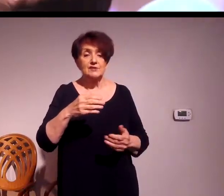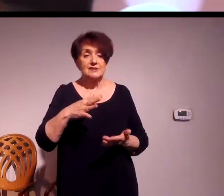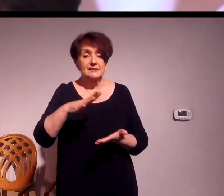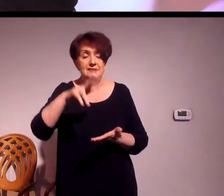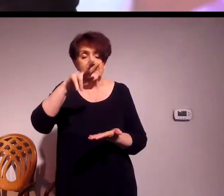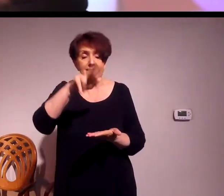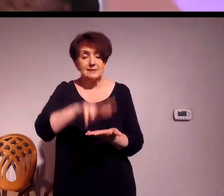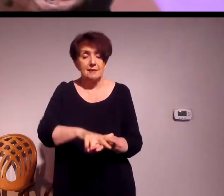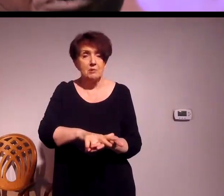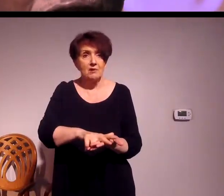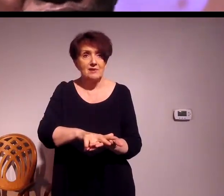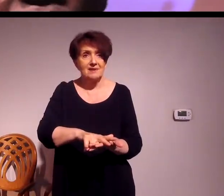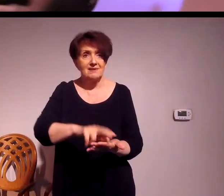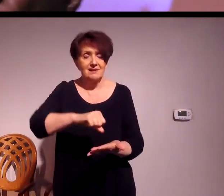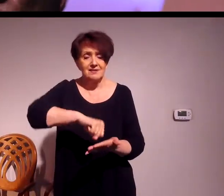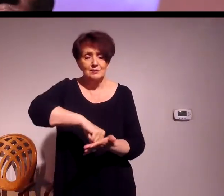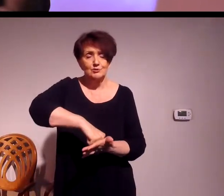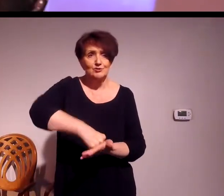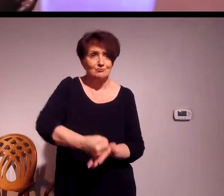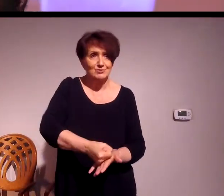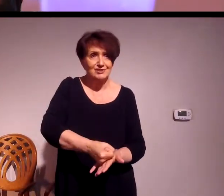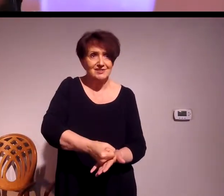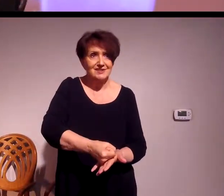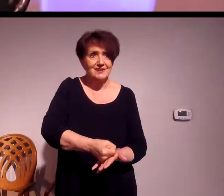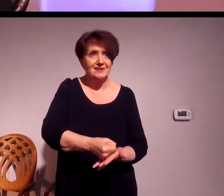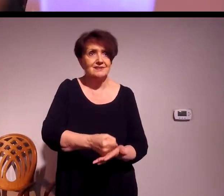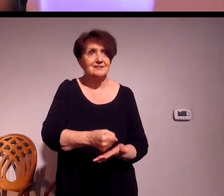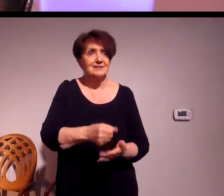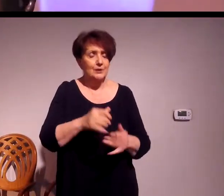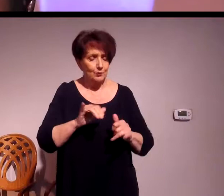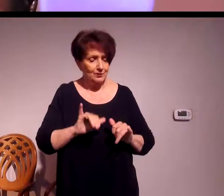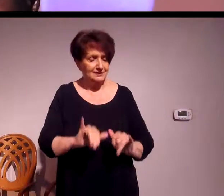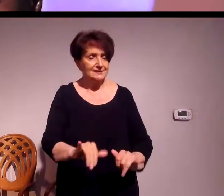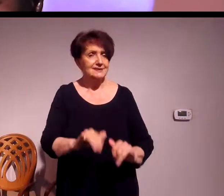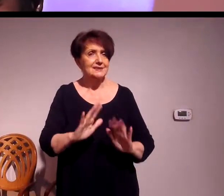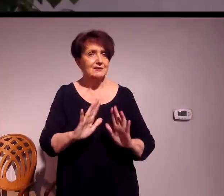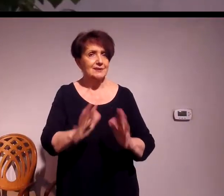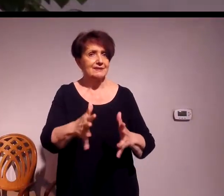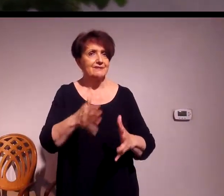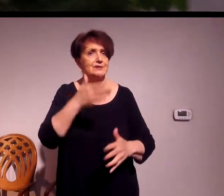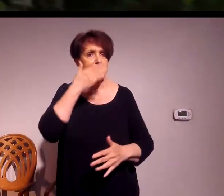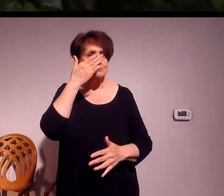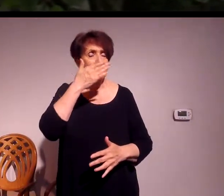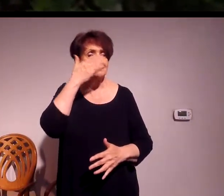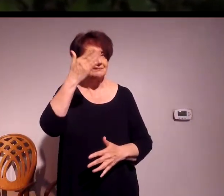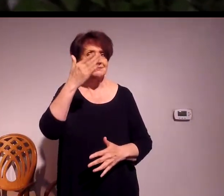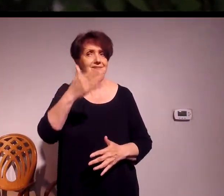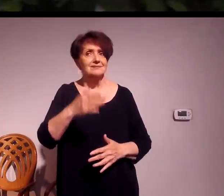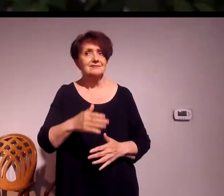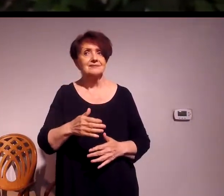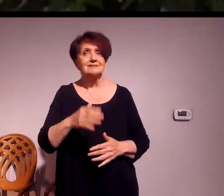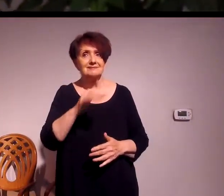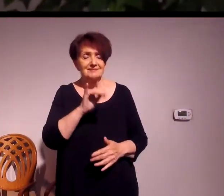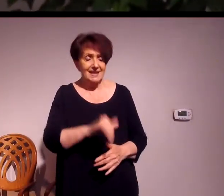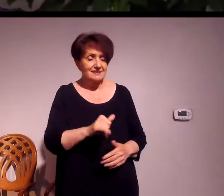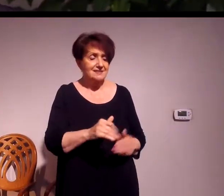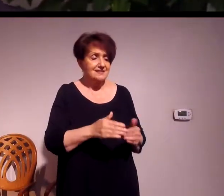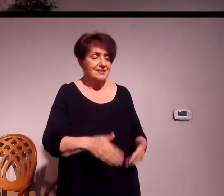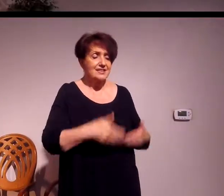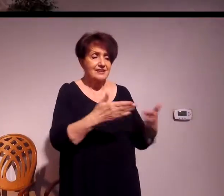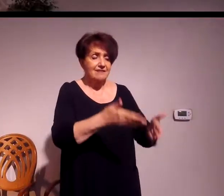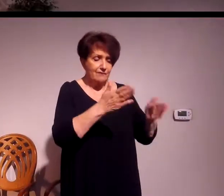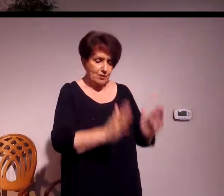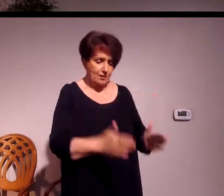will still leave its fragrance on you, just because. That's the kind of giver I want to be. I want to give just like